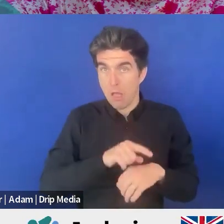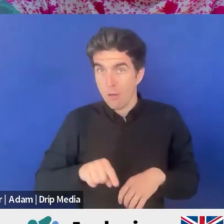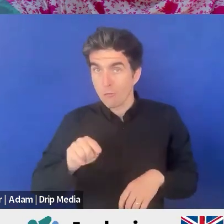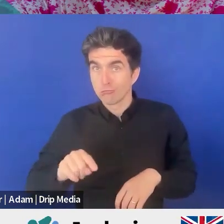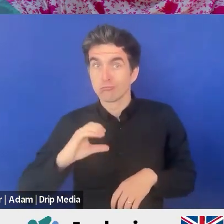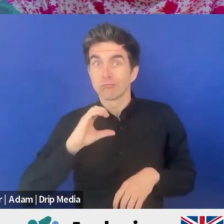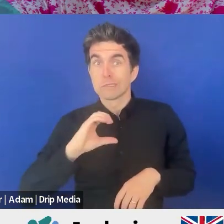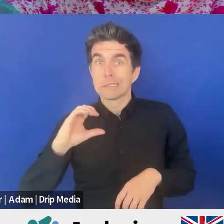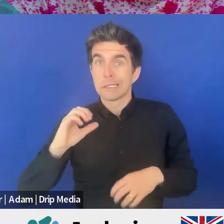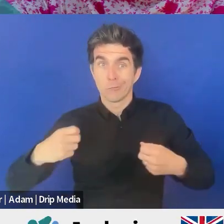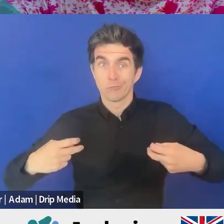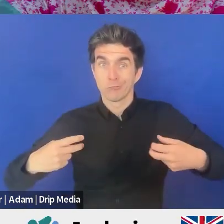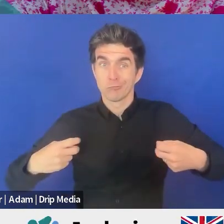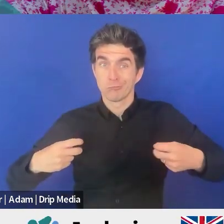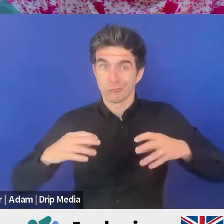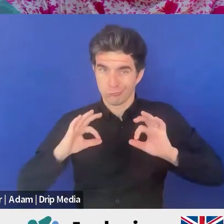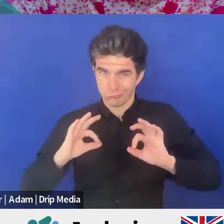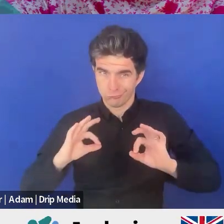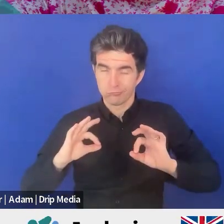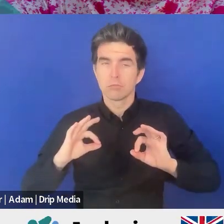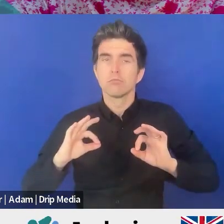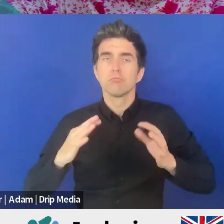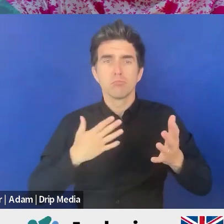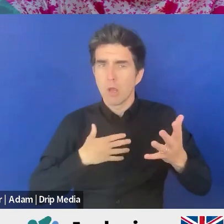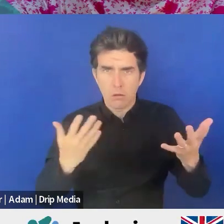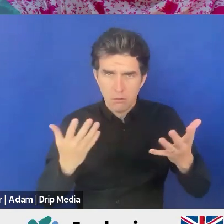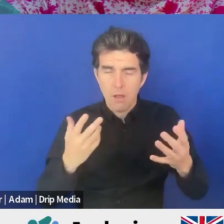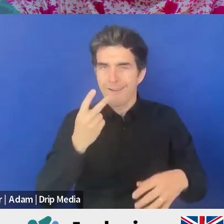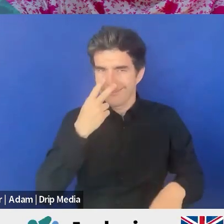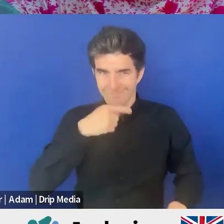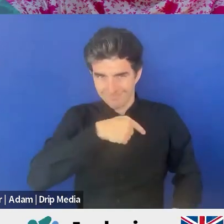button and then select show subtitles.